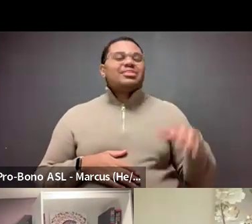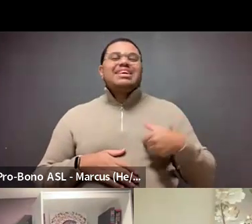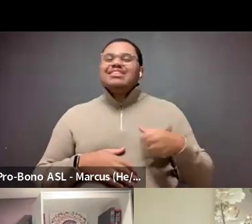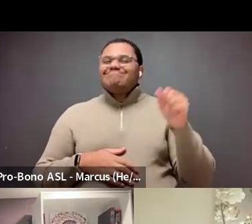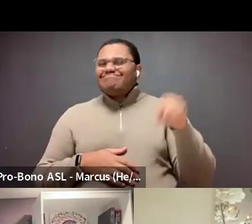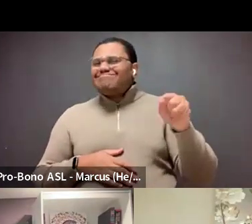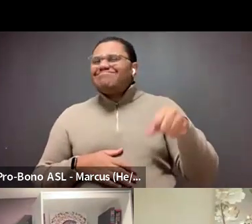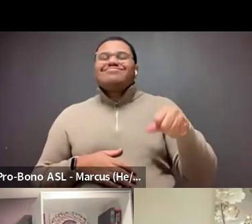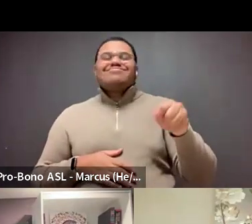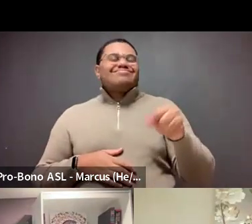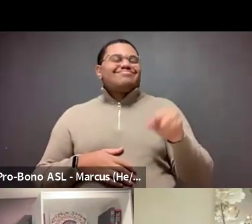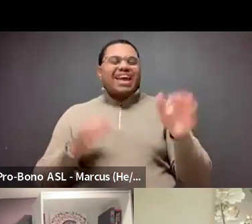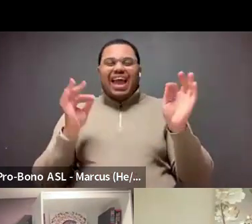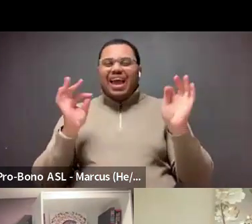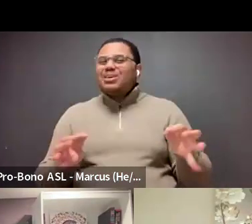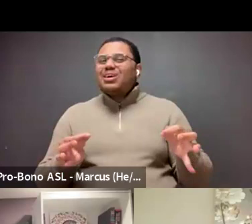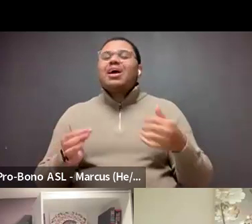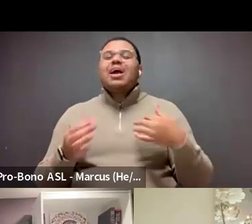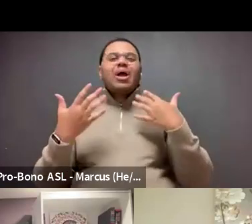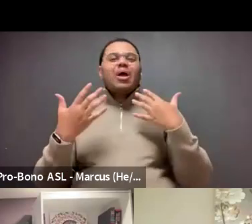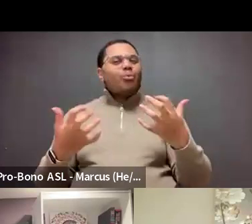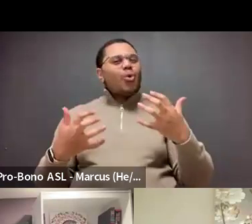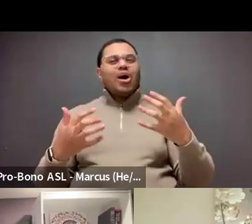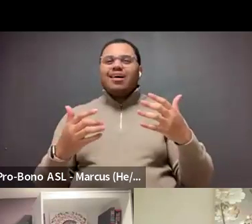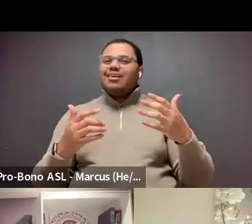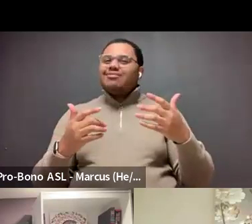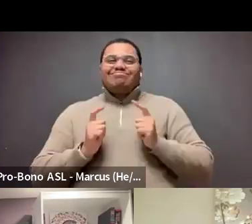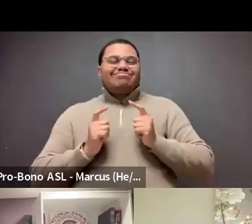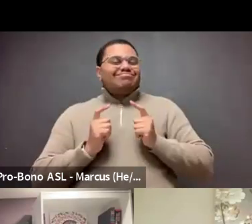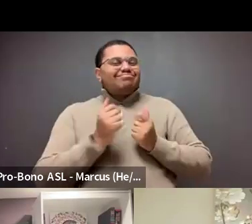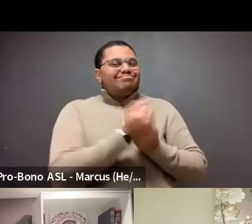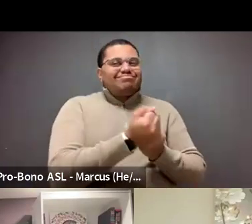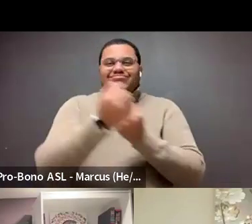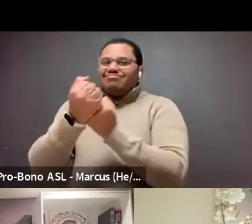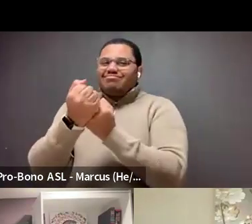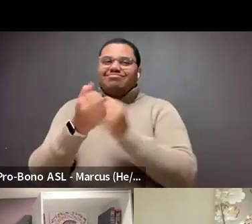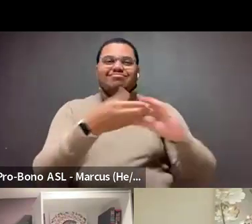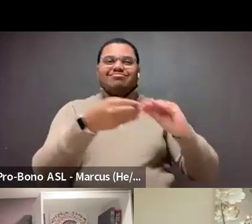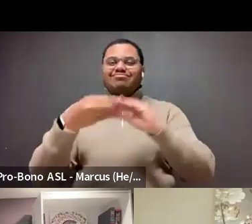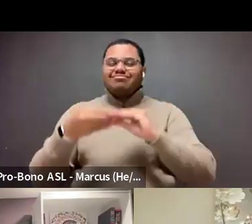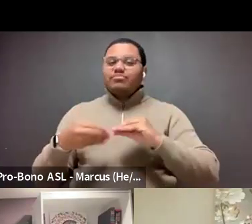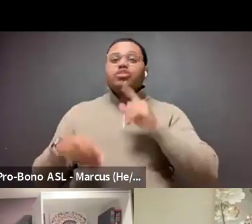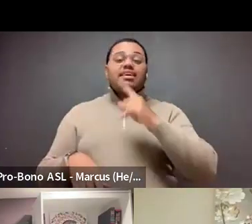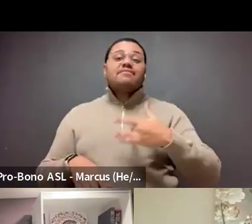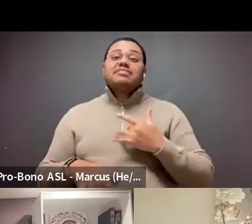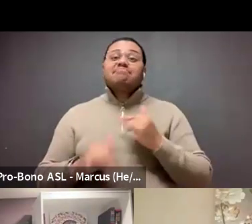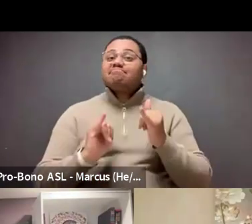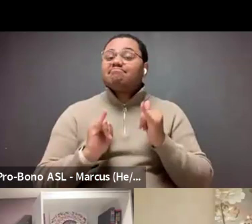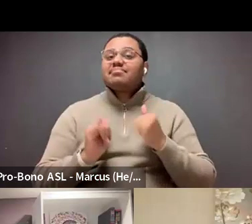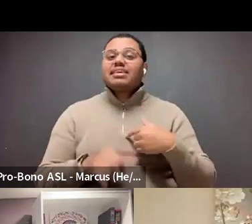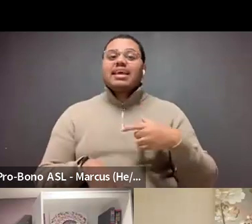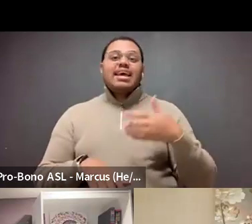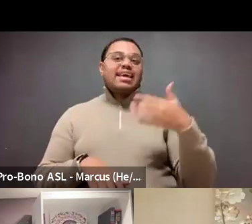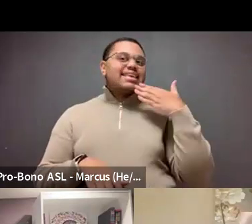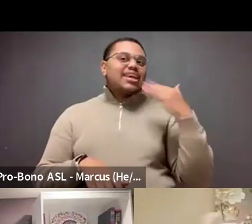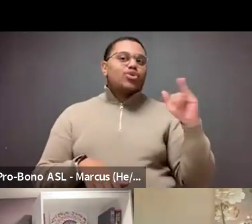Absolutely. I just want to third both of those comments. I feel very similarly. And I think, Jacob,